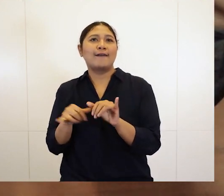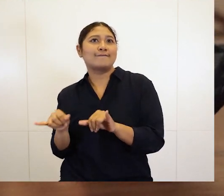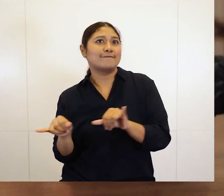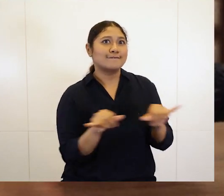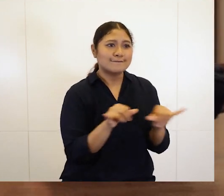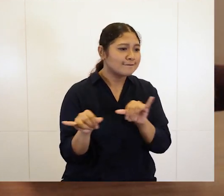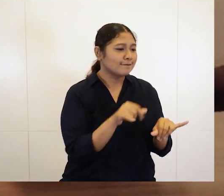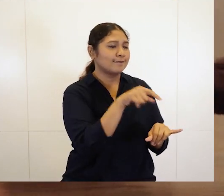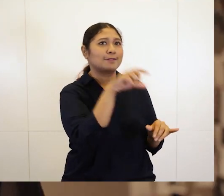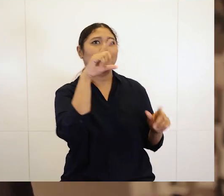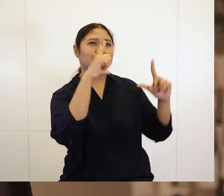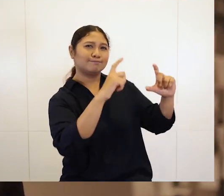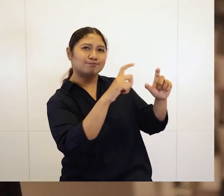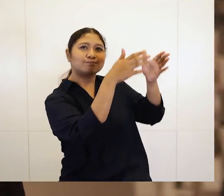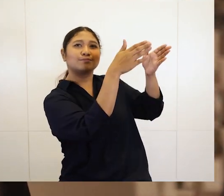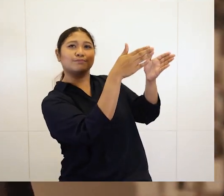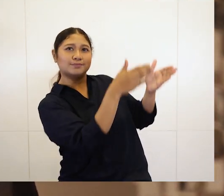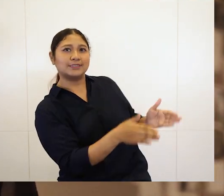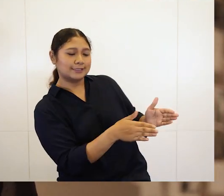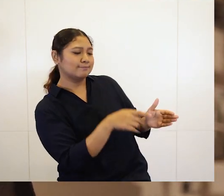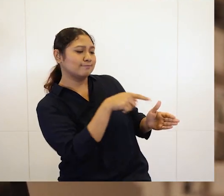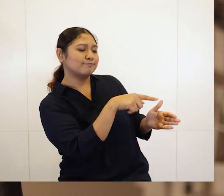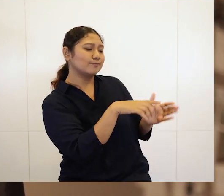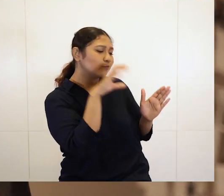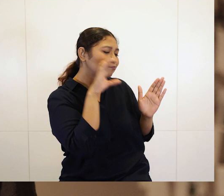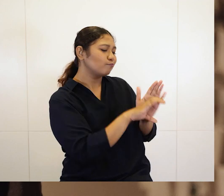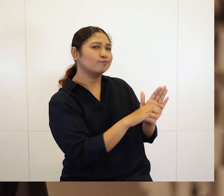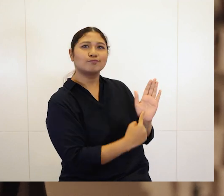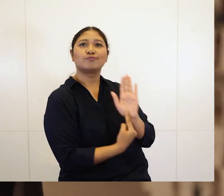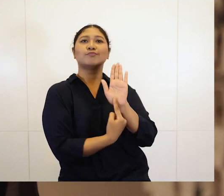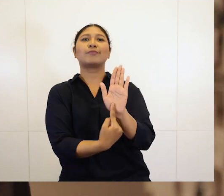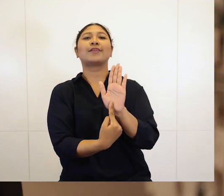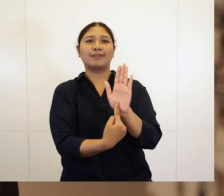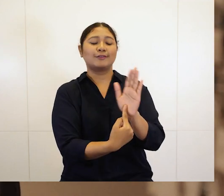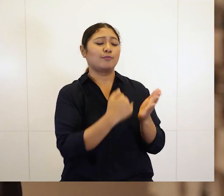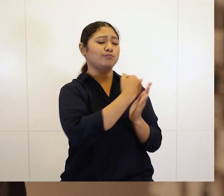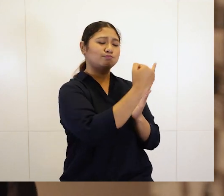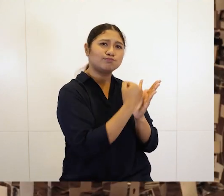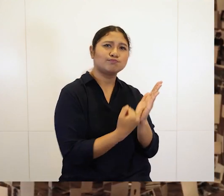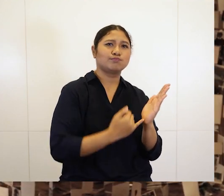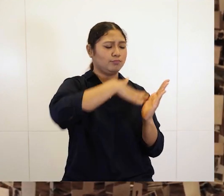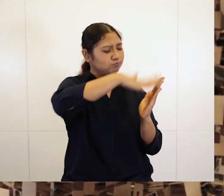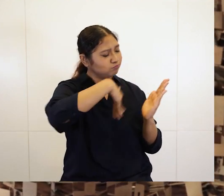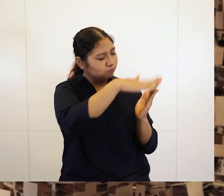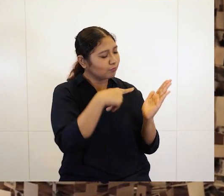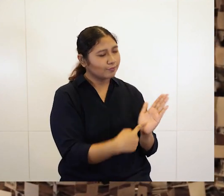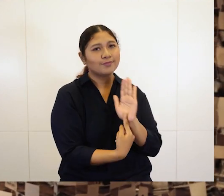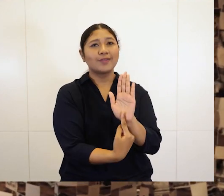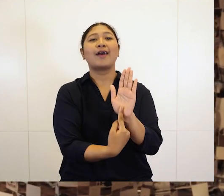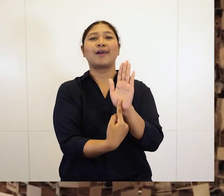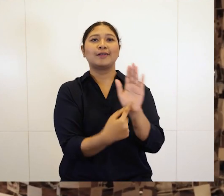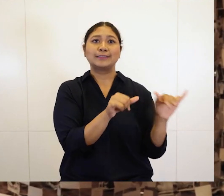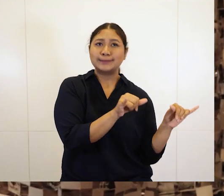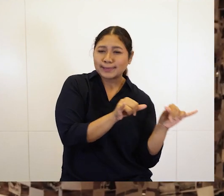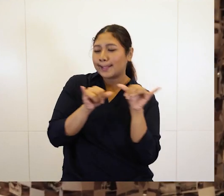movement. And how this relates to the exhibitions is it's just like how a photographer captures a photo, an artist paints a